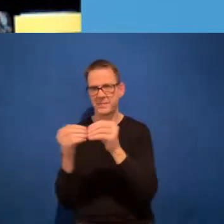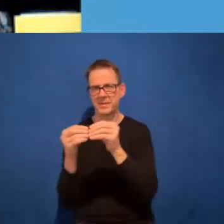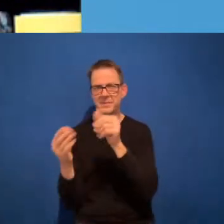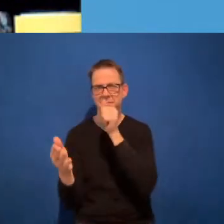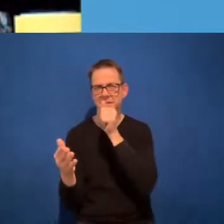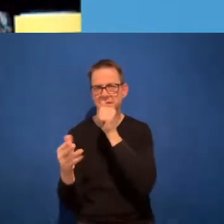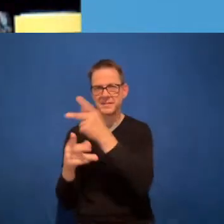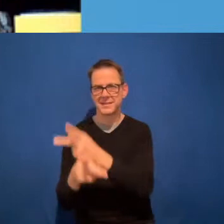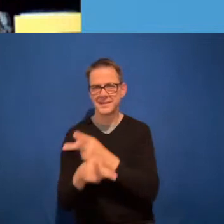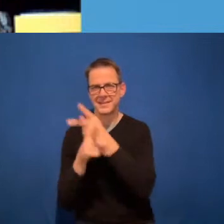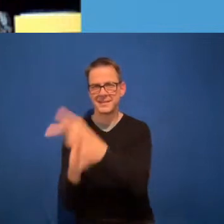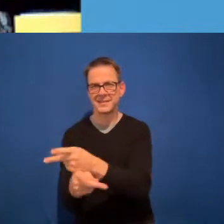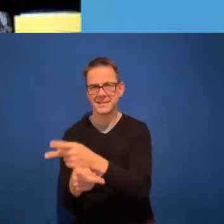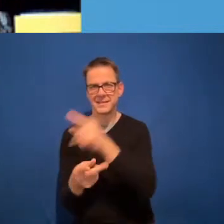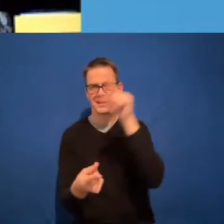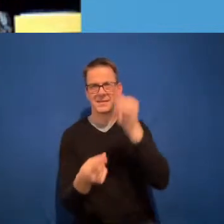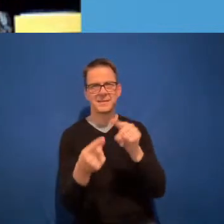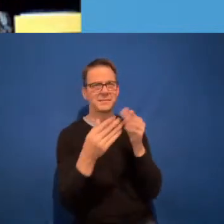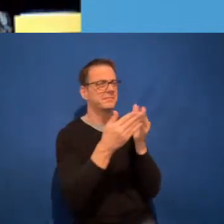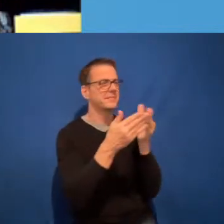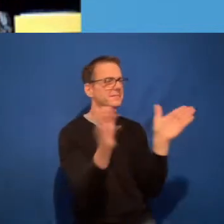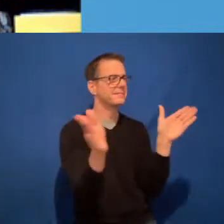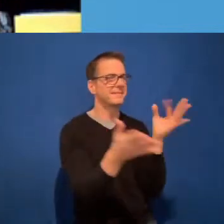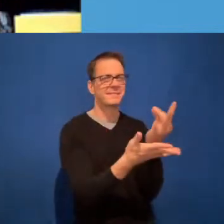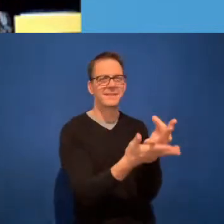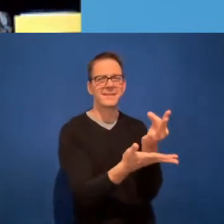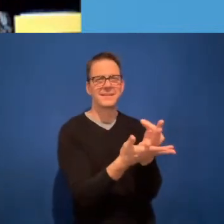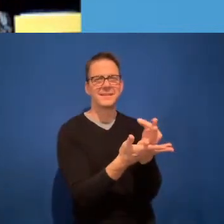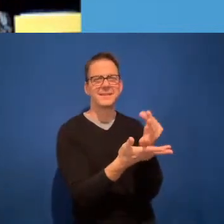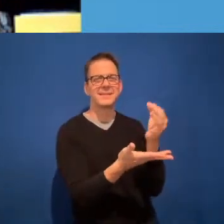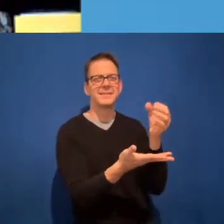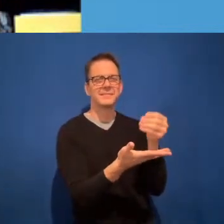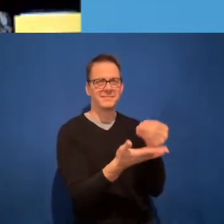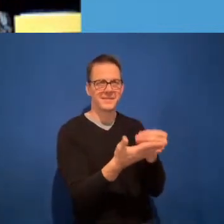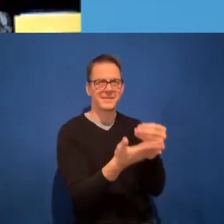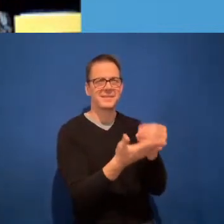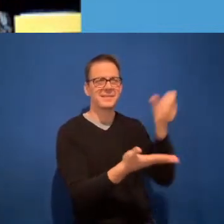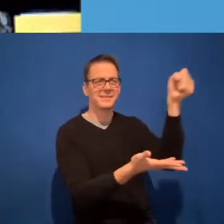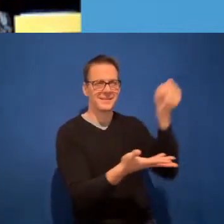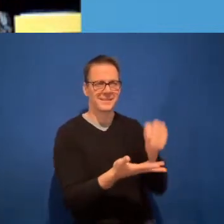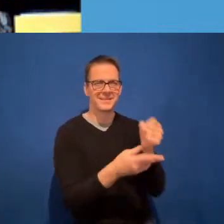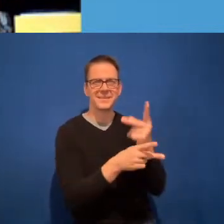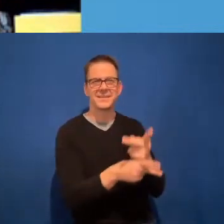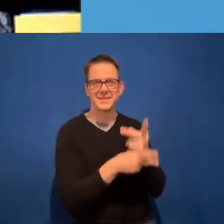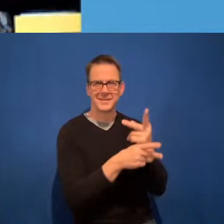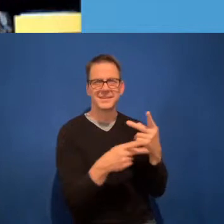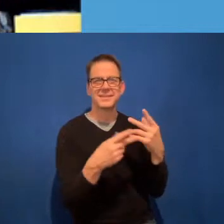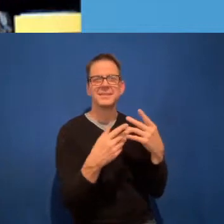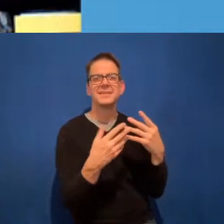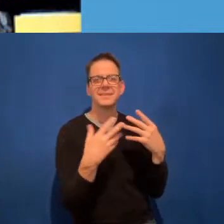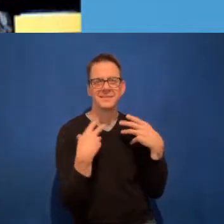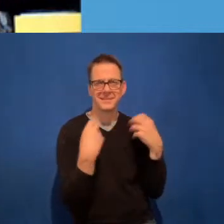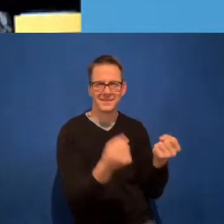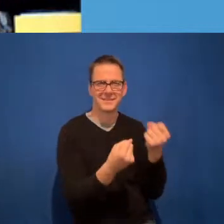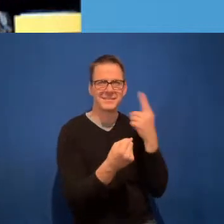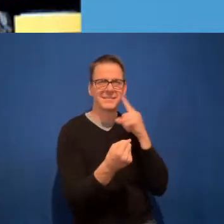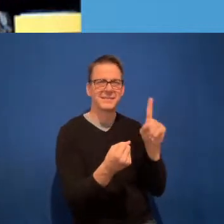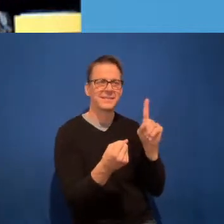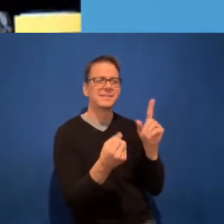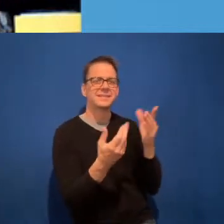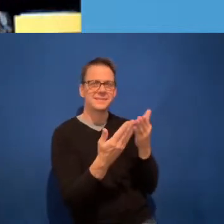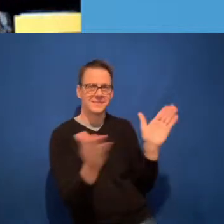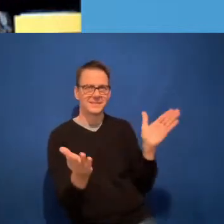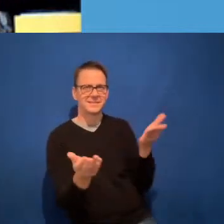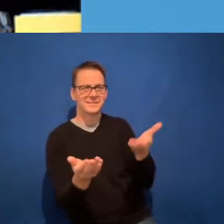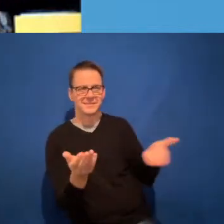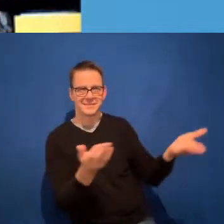healthcare and less support for primary care physicians, so that the day when you see as a taxpayer that you